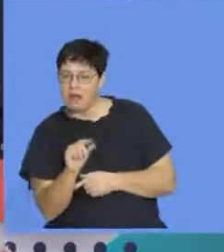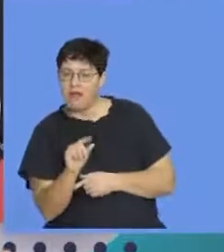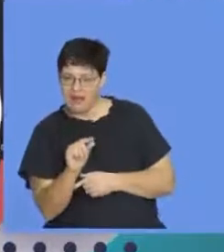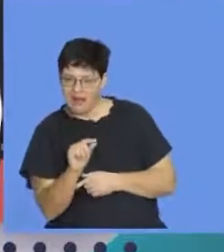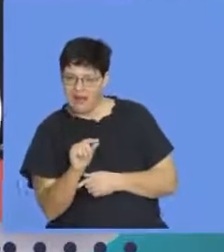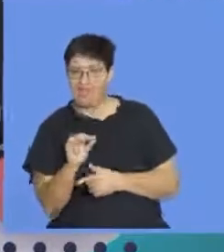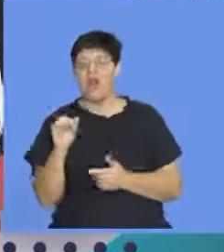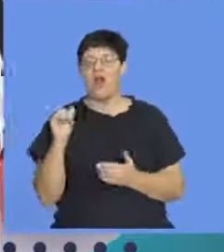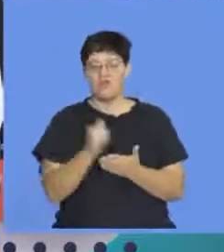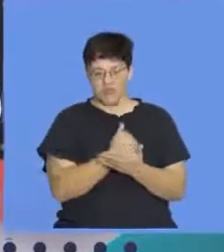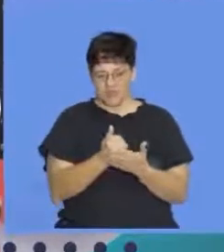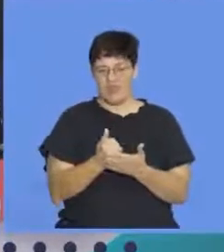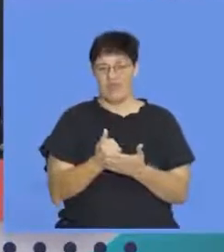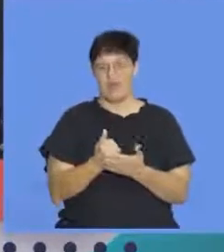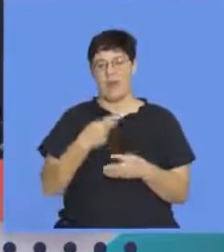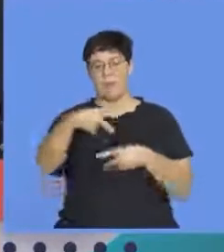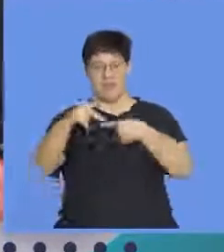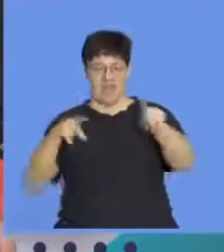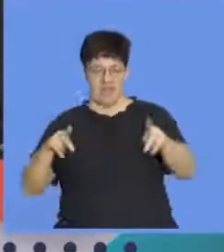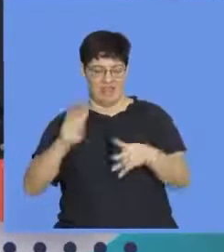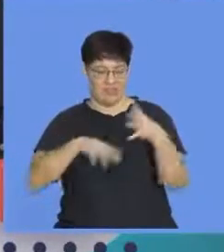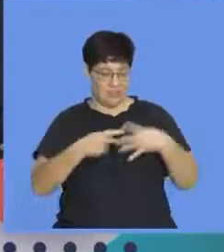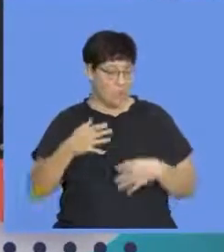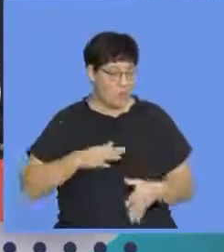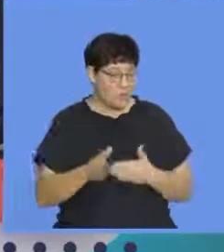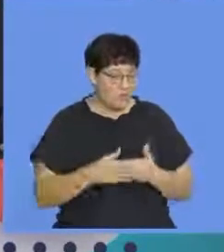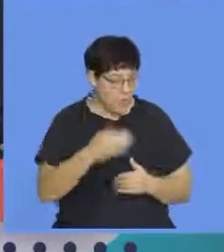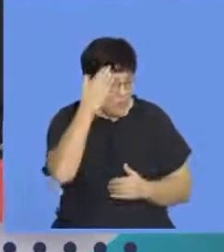payment schedule. You want to know more? Take a quick break